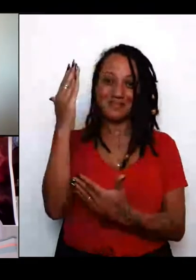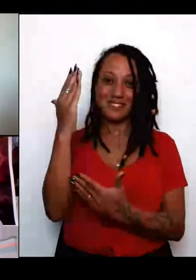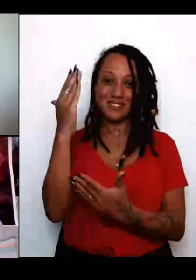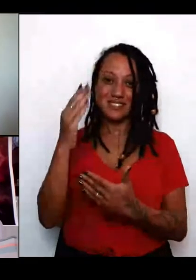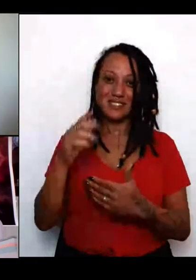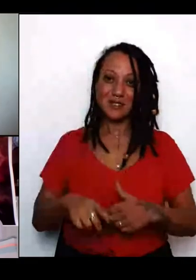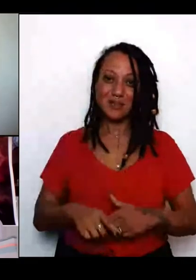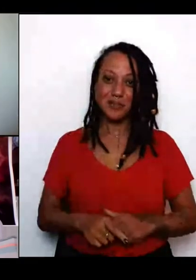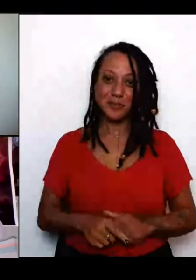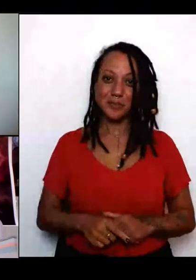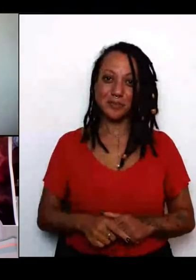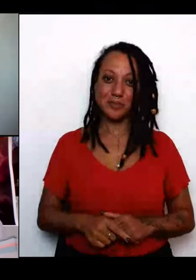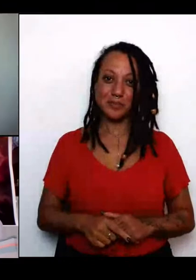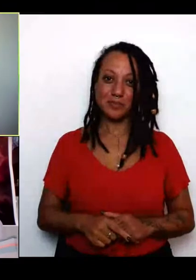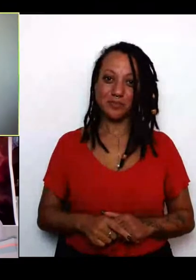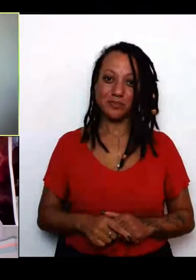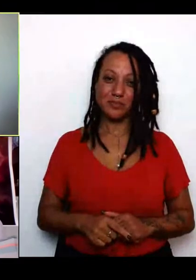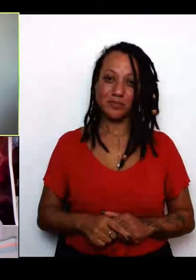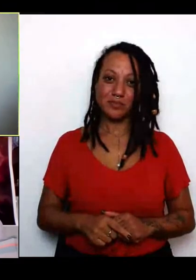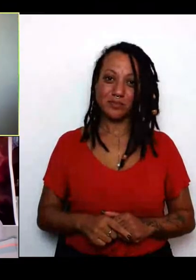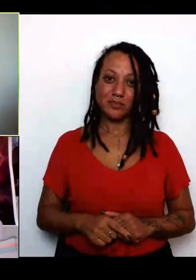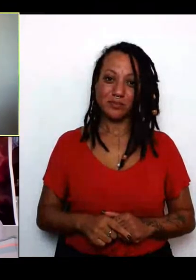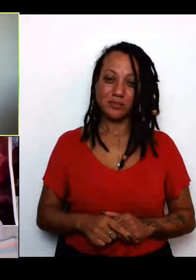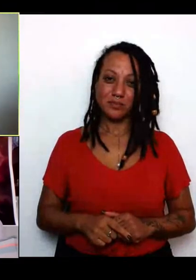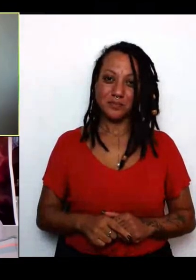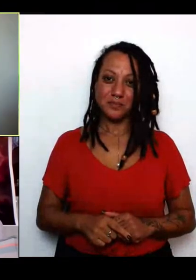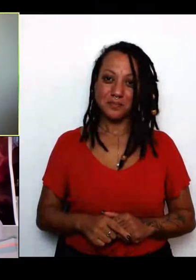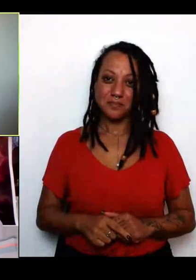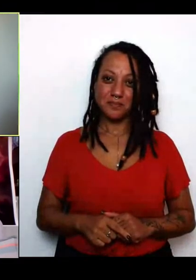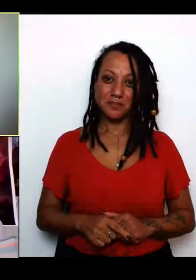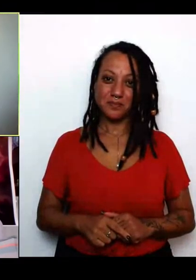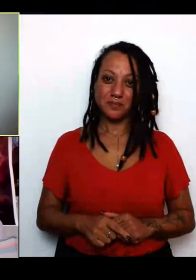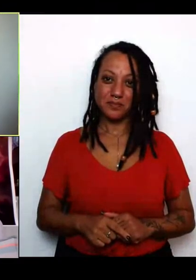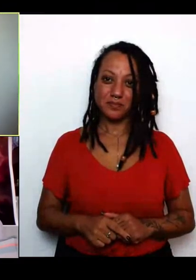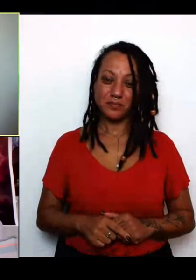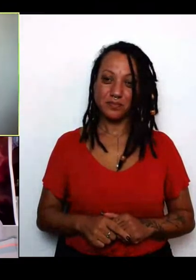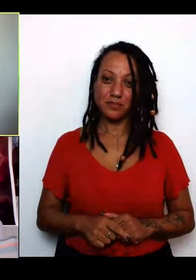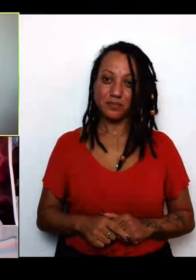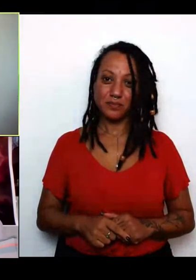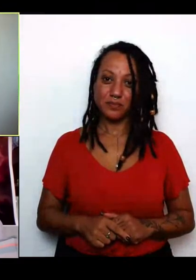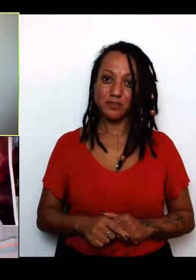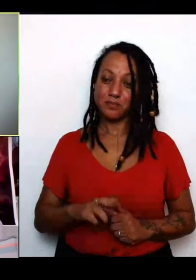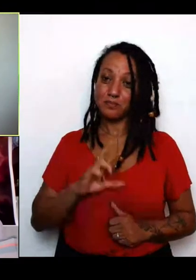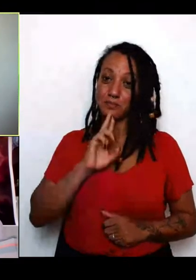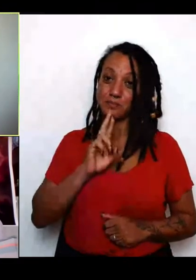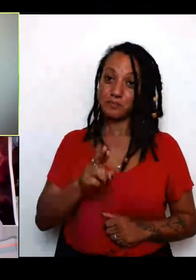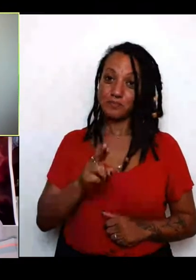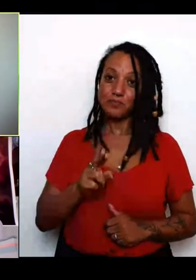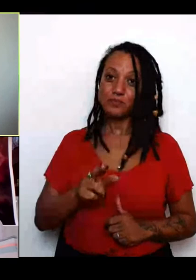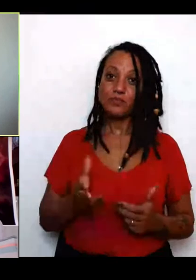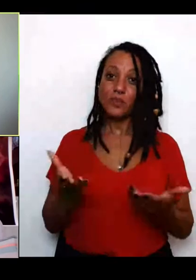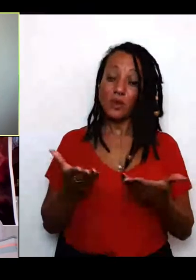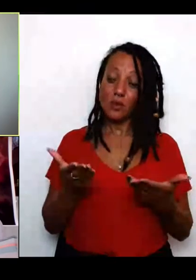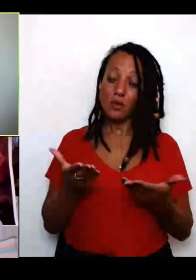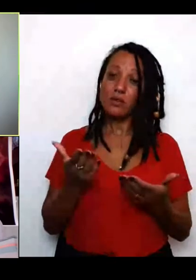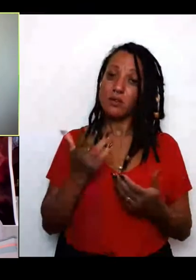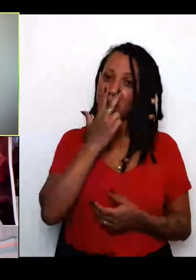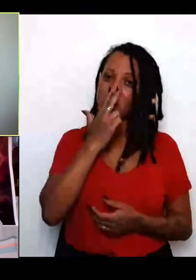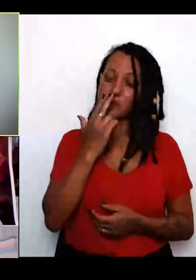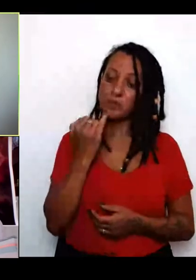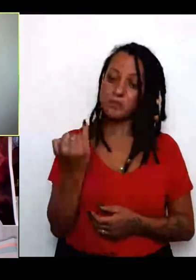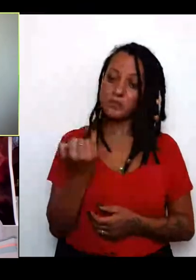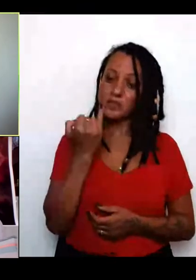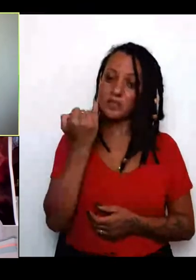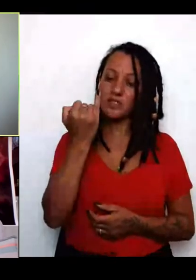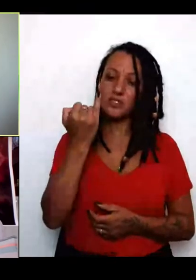I will say that um I think it is important to to really look at it all in relationship you mentioned the um